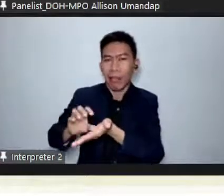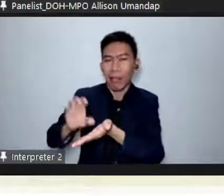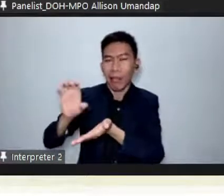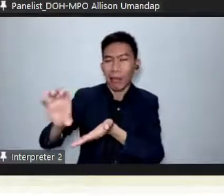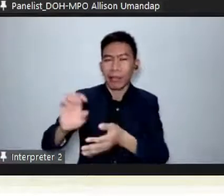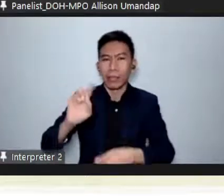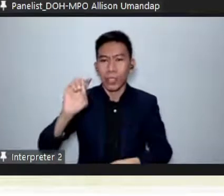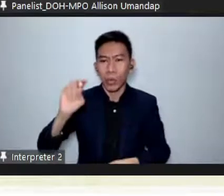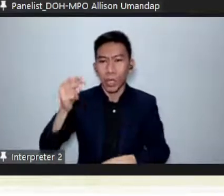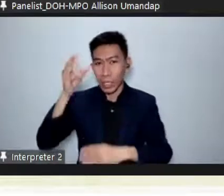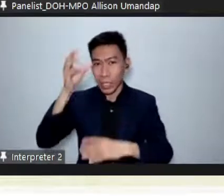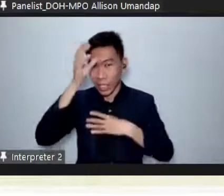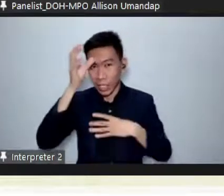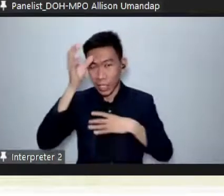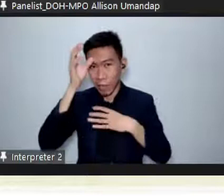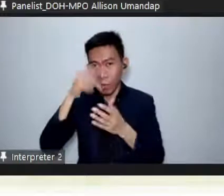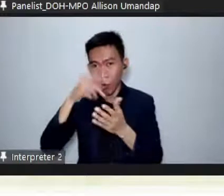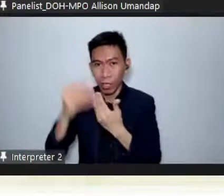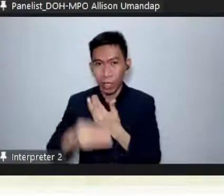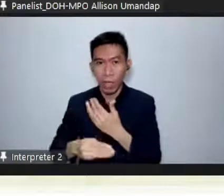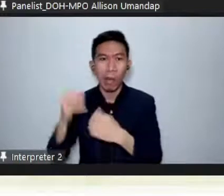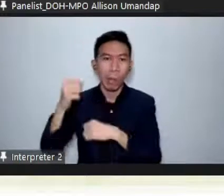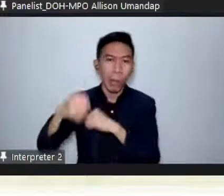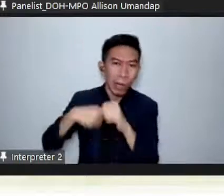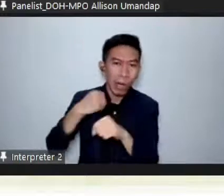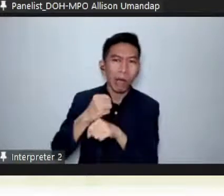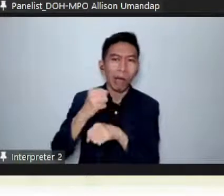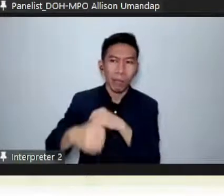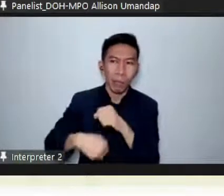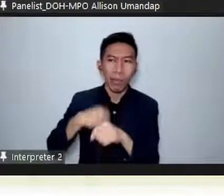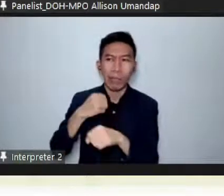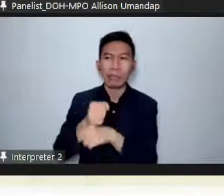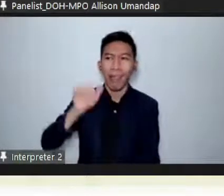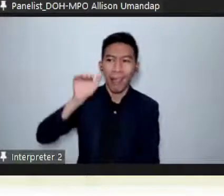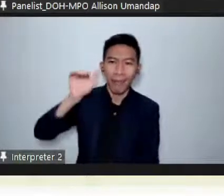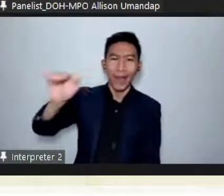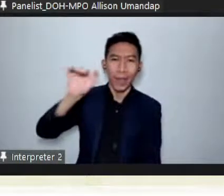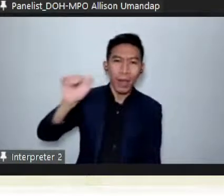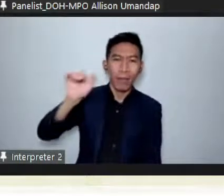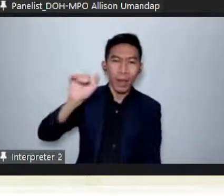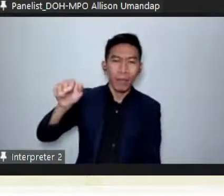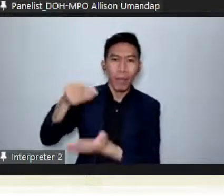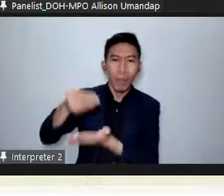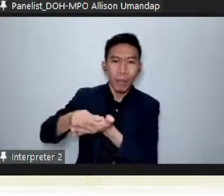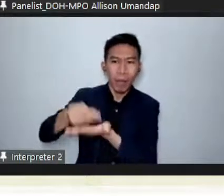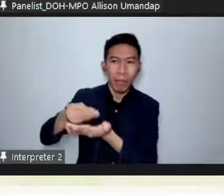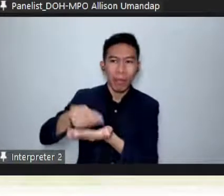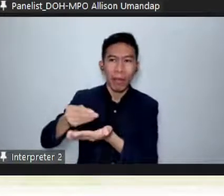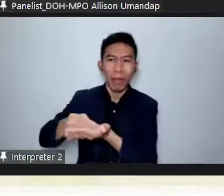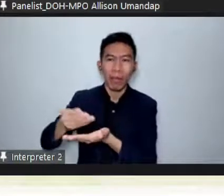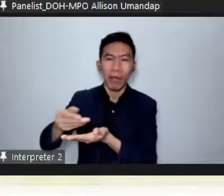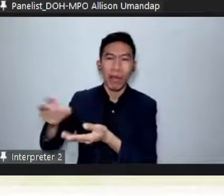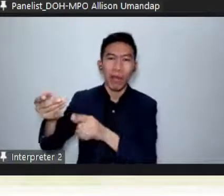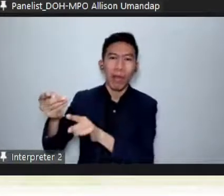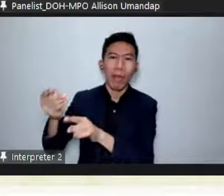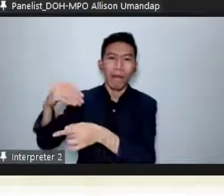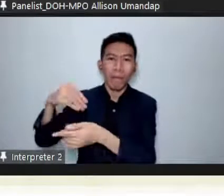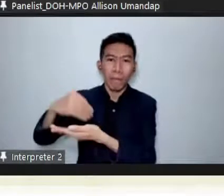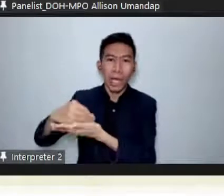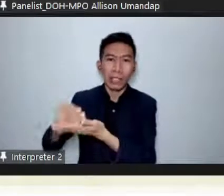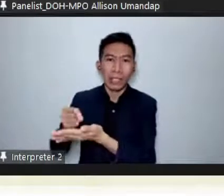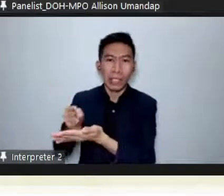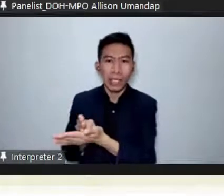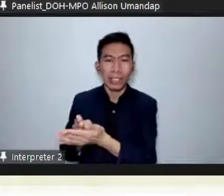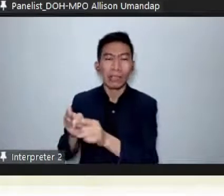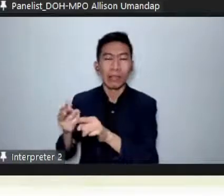Control Program every year has to fight for a share of the NCD budget, not knowing if